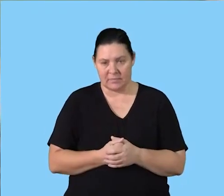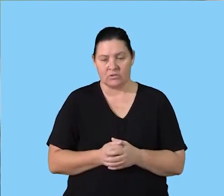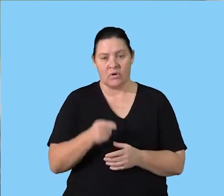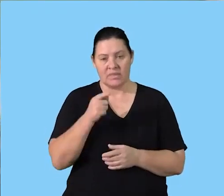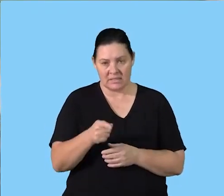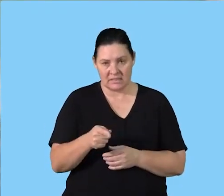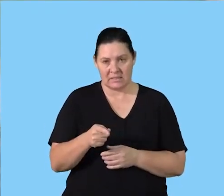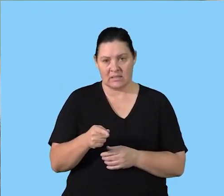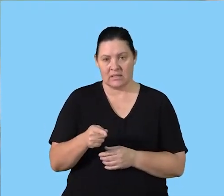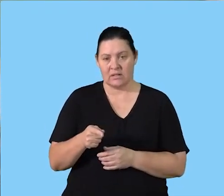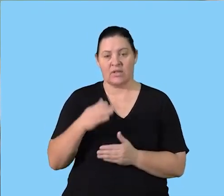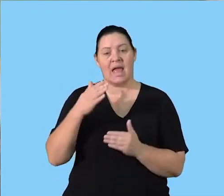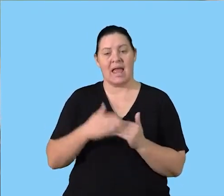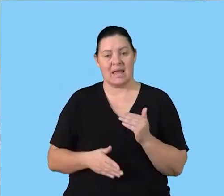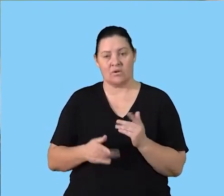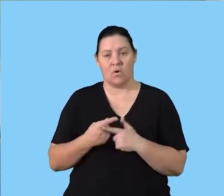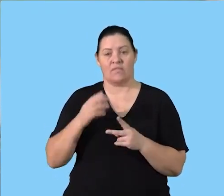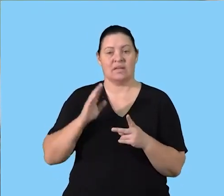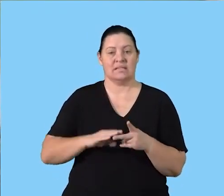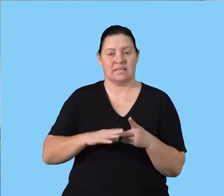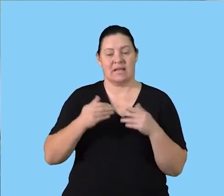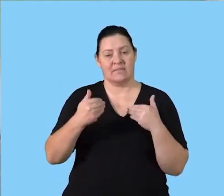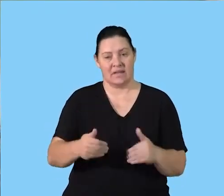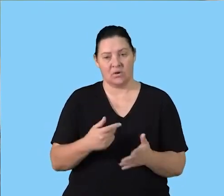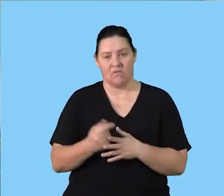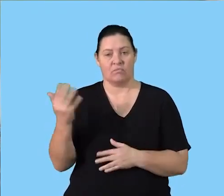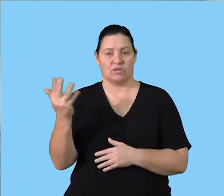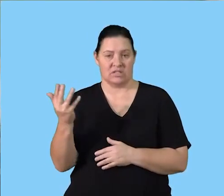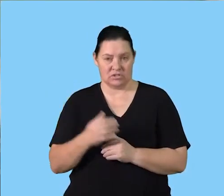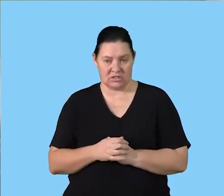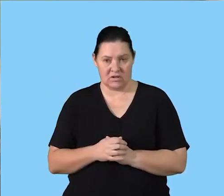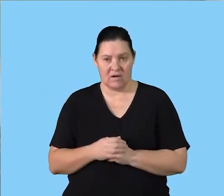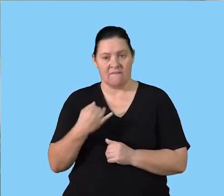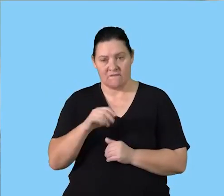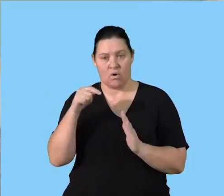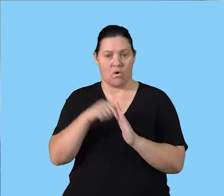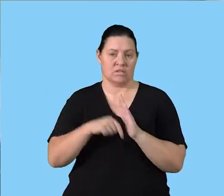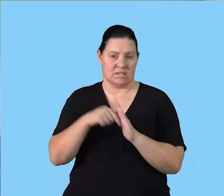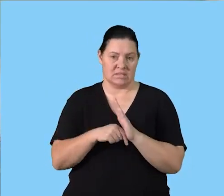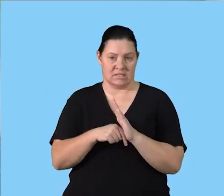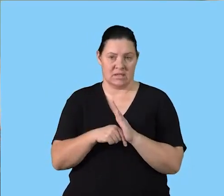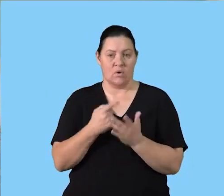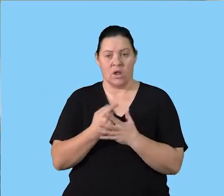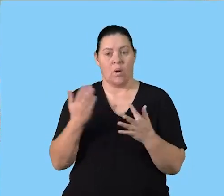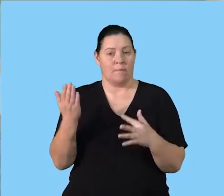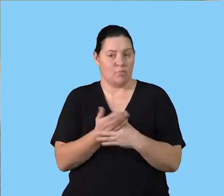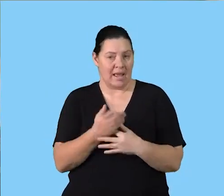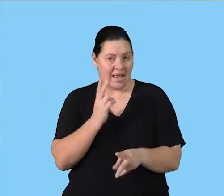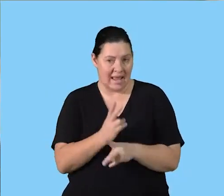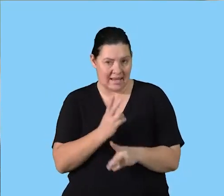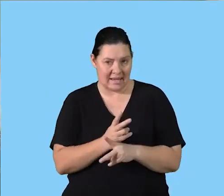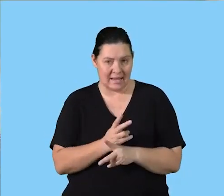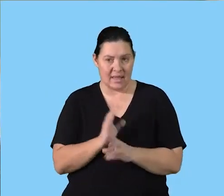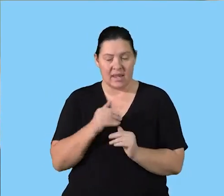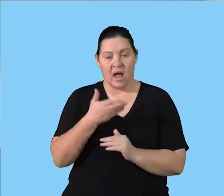takes us to the end of the second phase of our presentation in terms of the content. We are going on an ad break. Then when